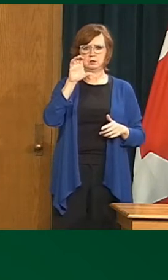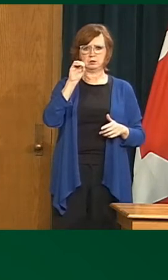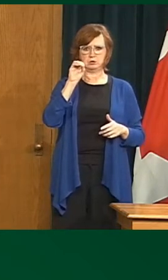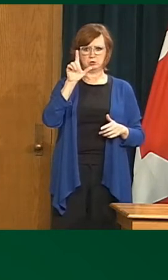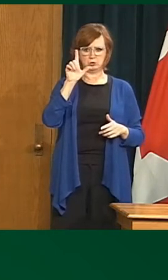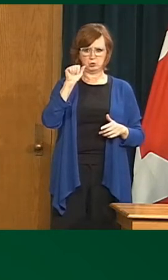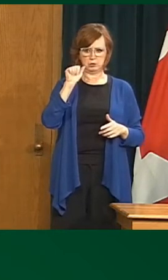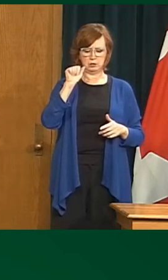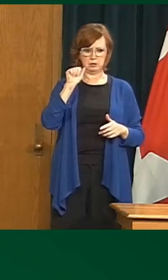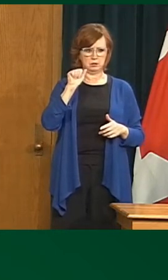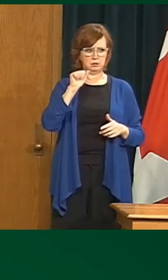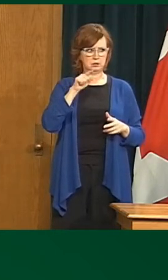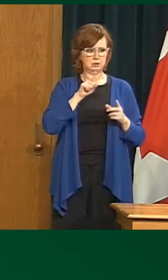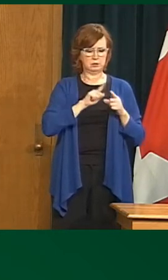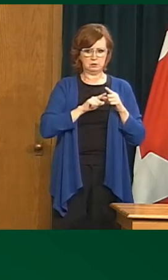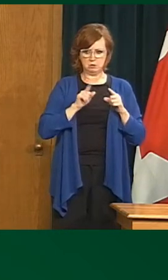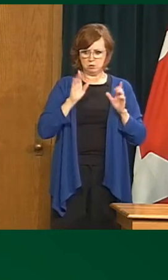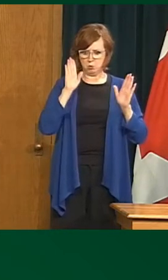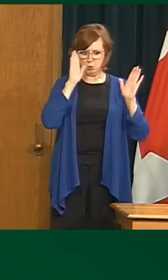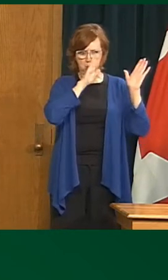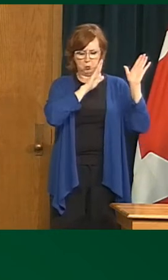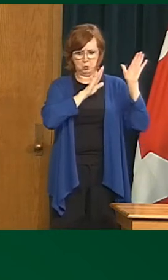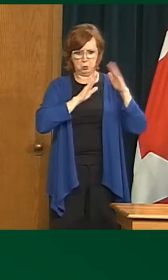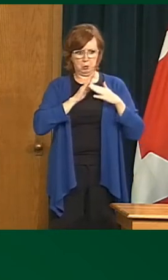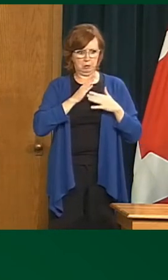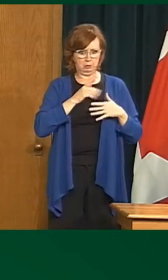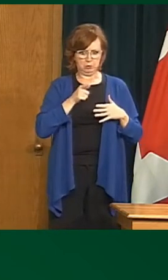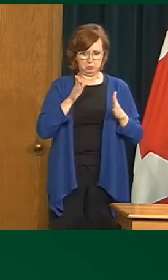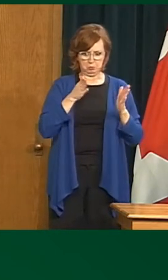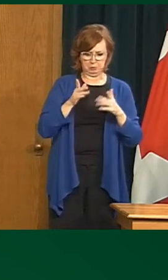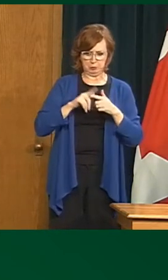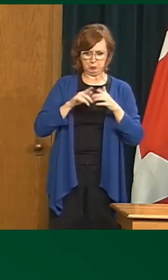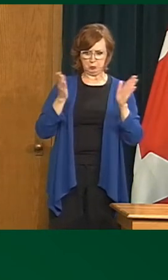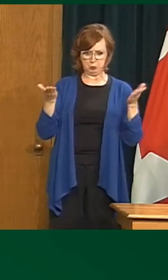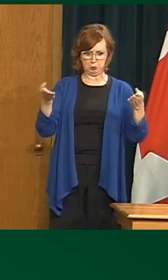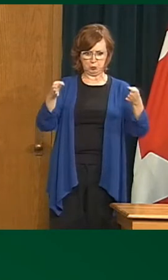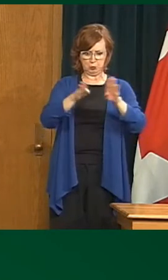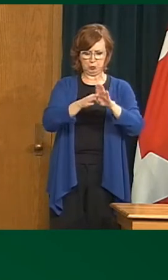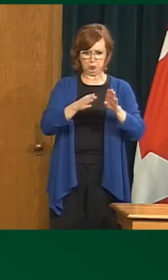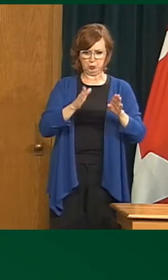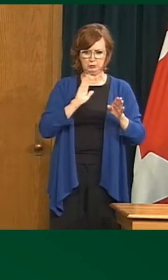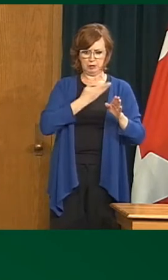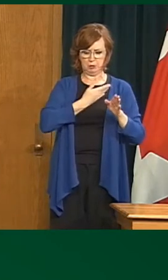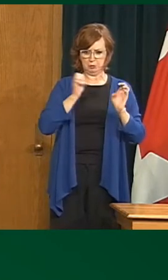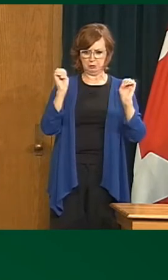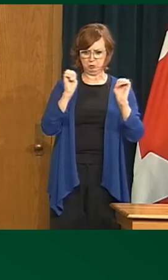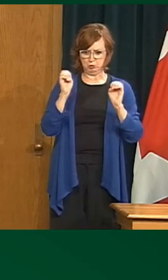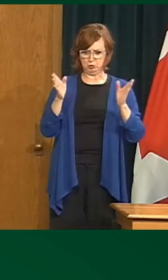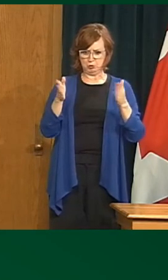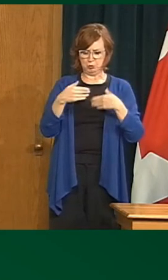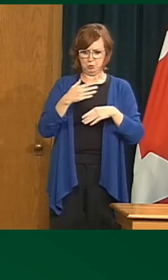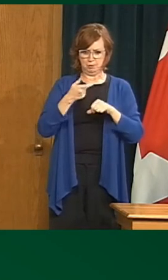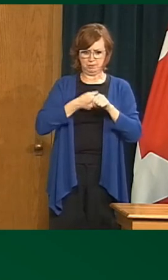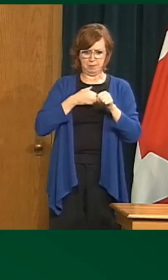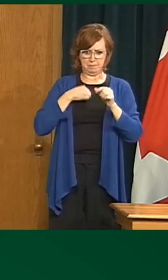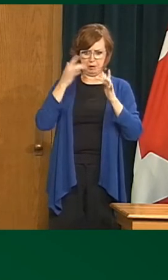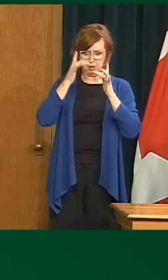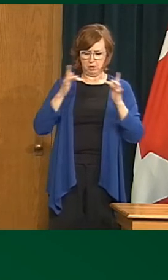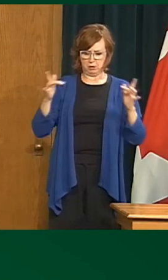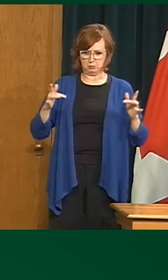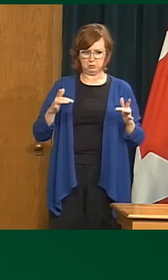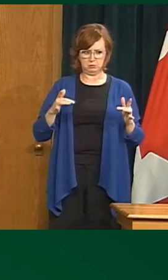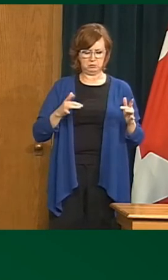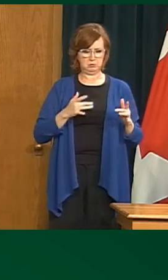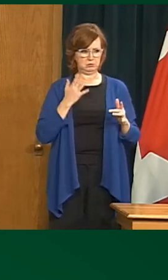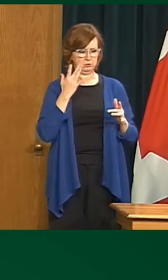to close the emergency room of their hospital. And I guess I'm just curious why we're moving forward with